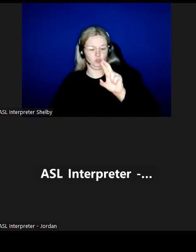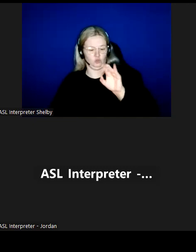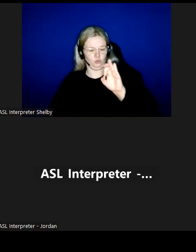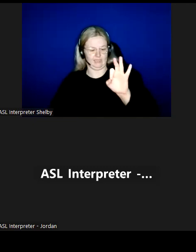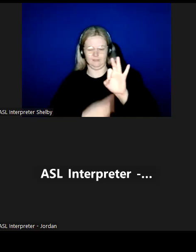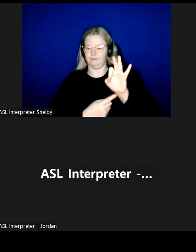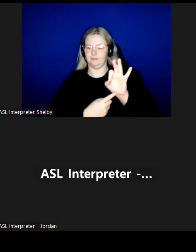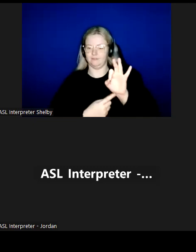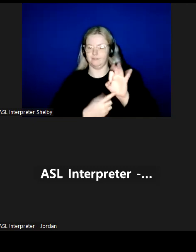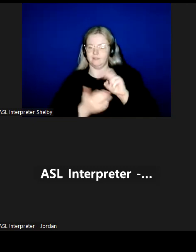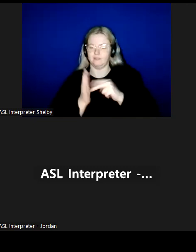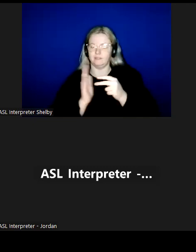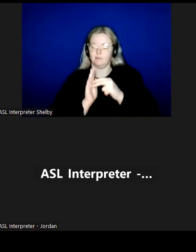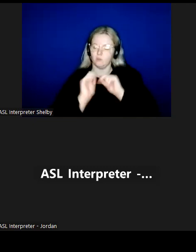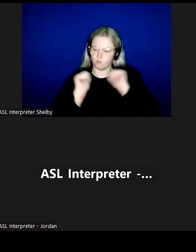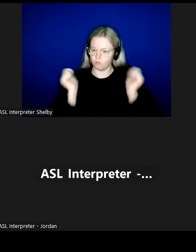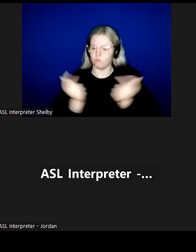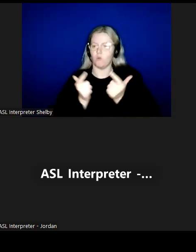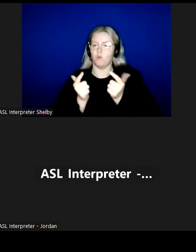about all the changes in